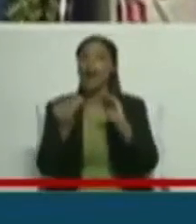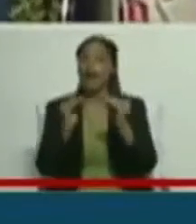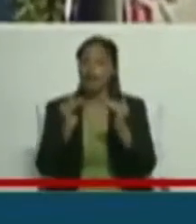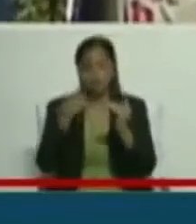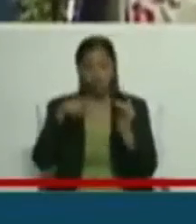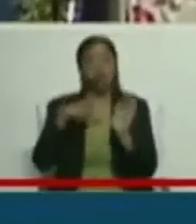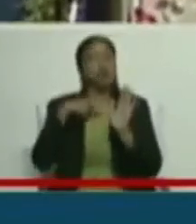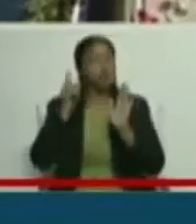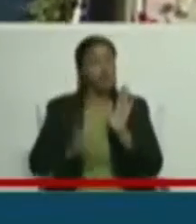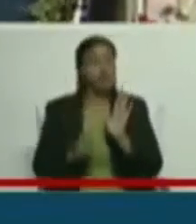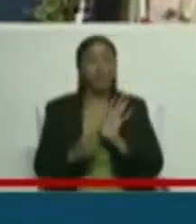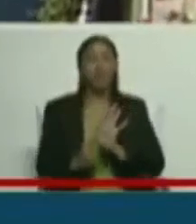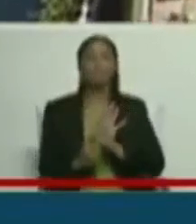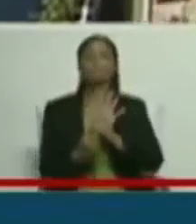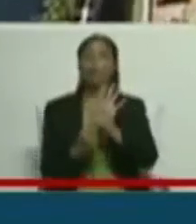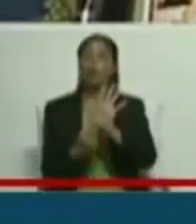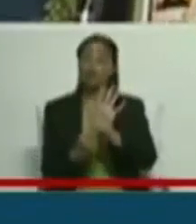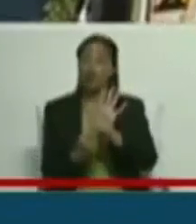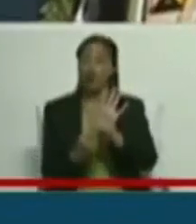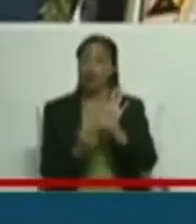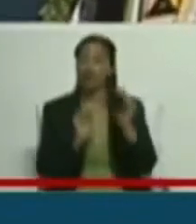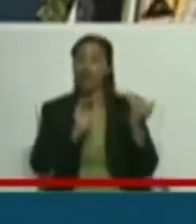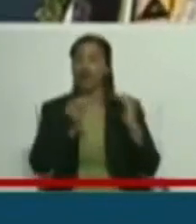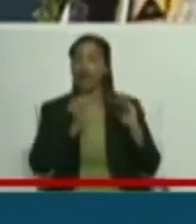A new moral, and this